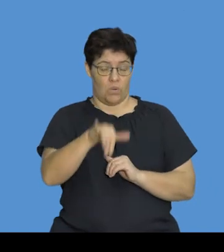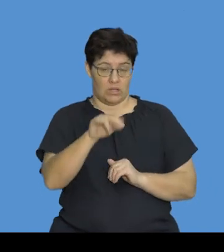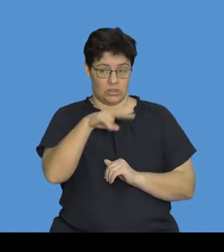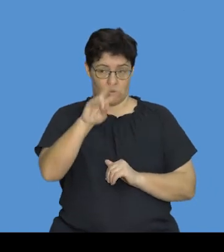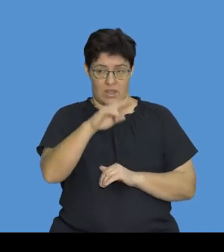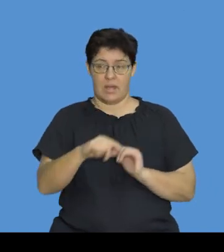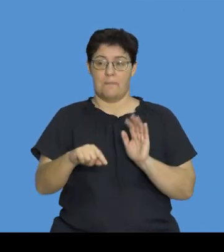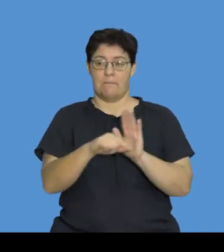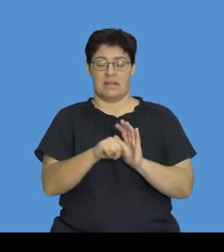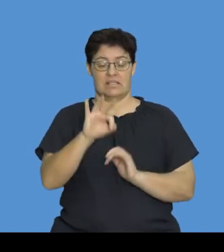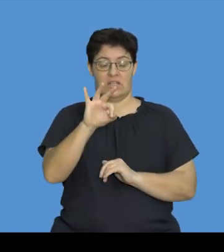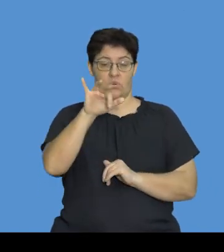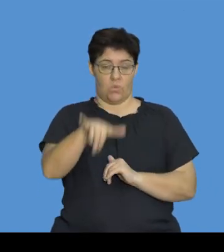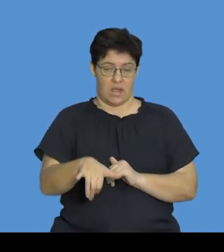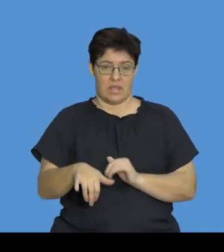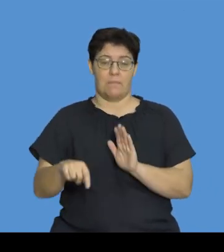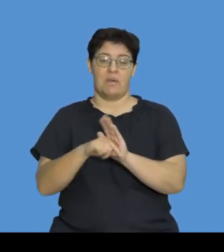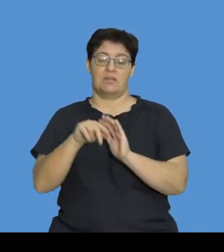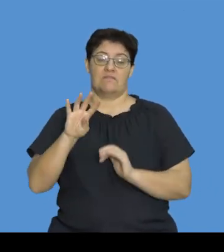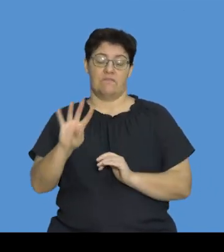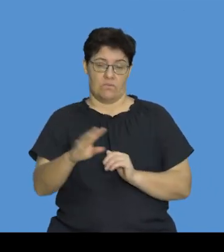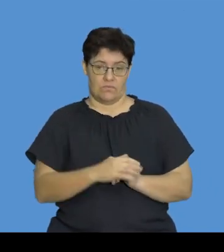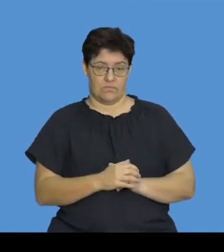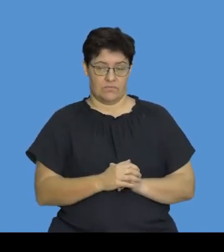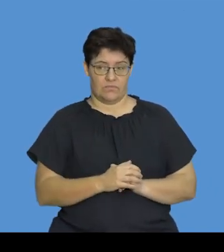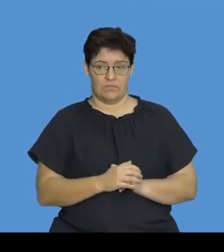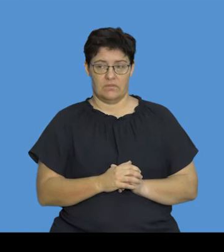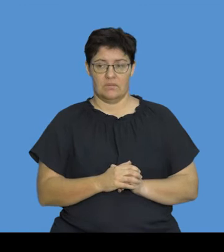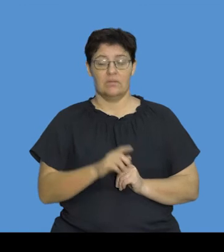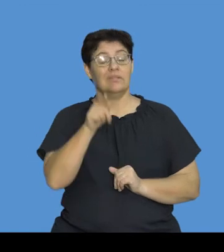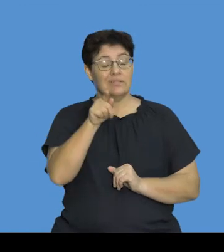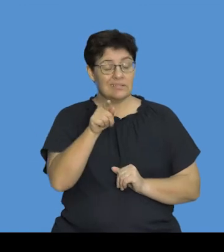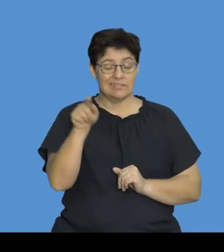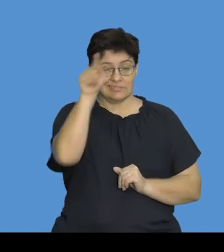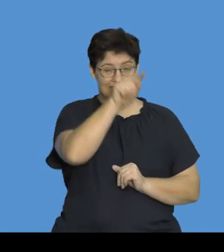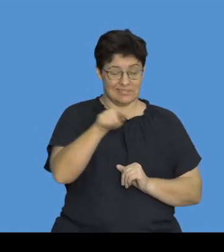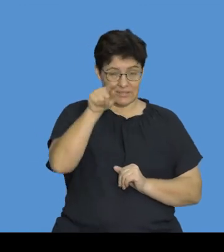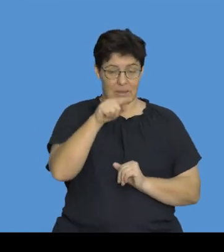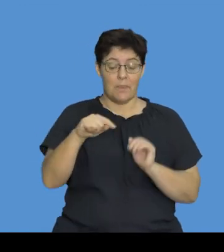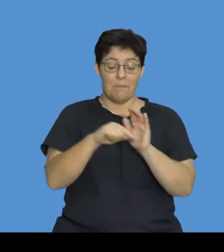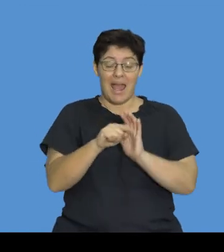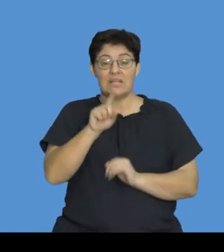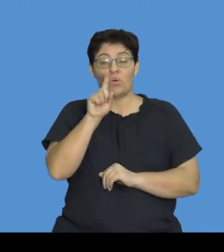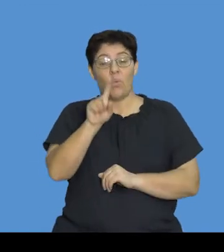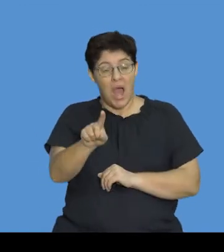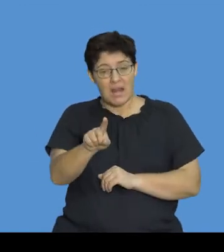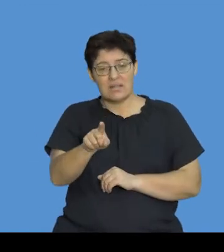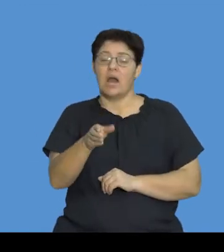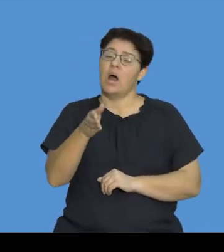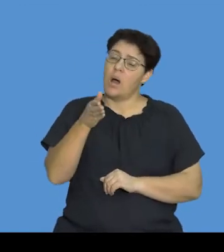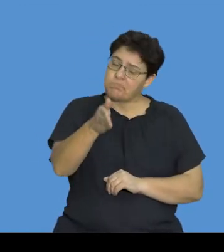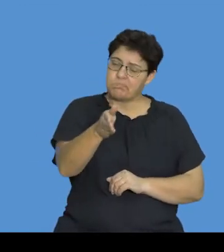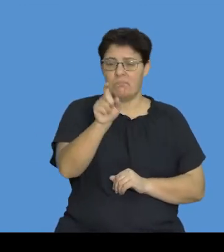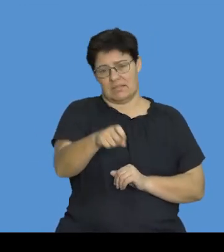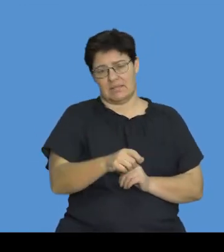minus 3y minus 4. Now, it's really important for you to note that this minus 1, although